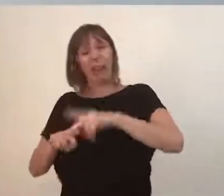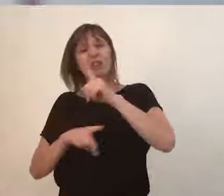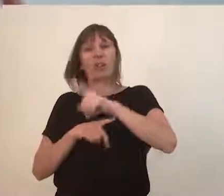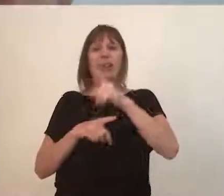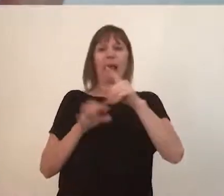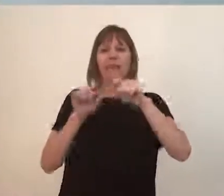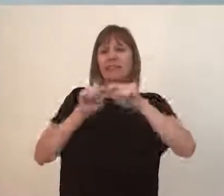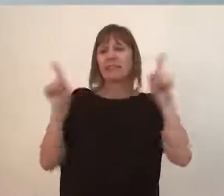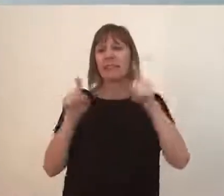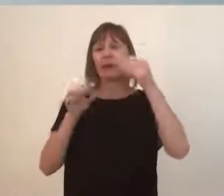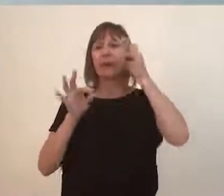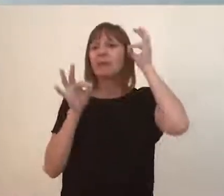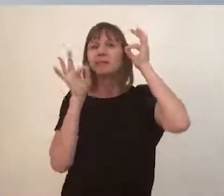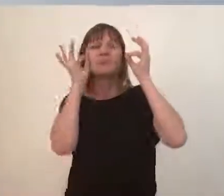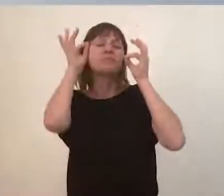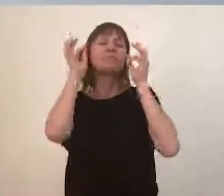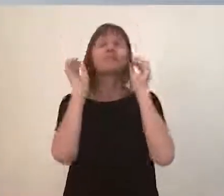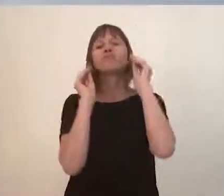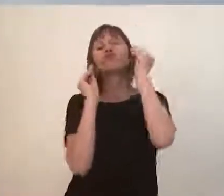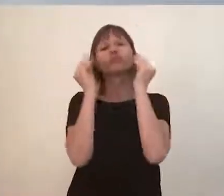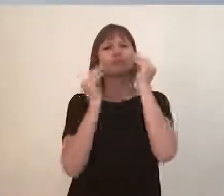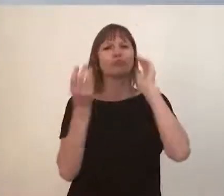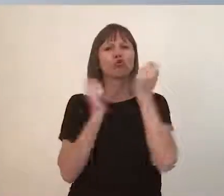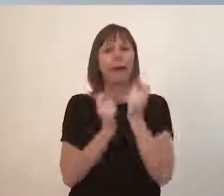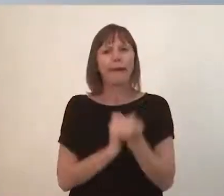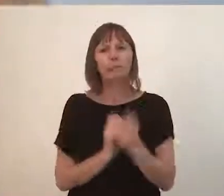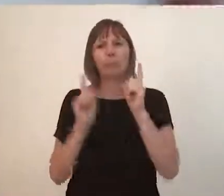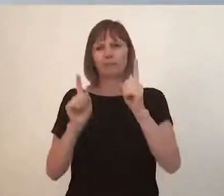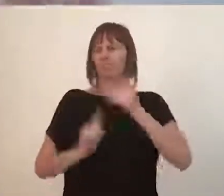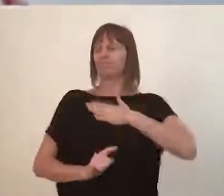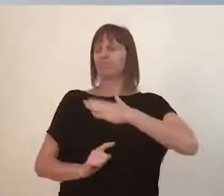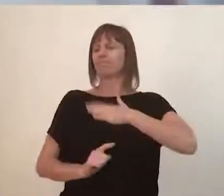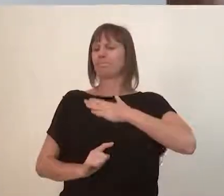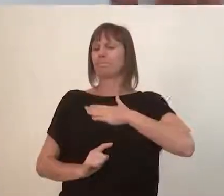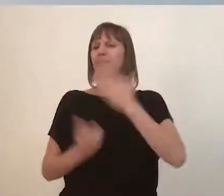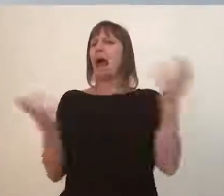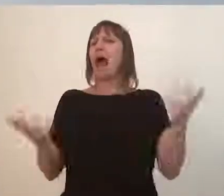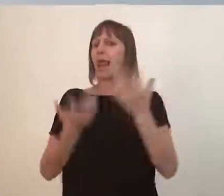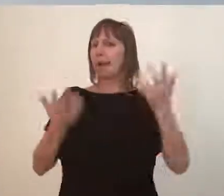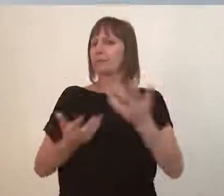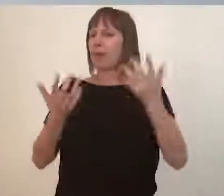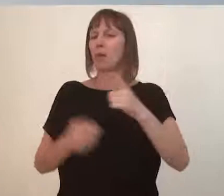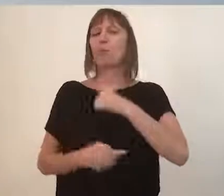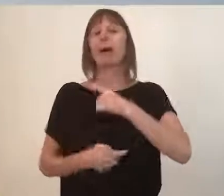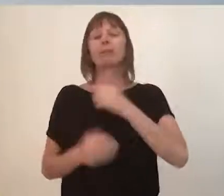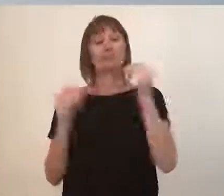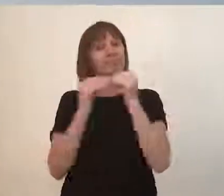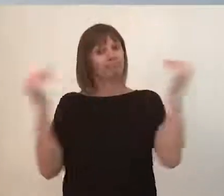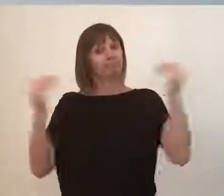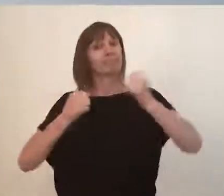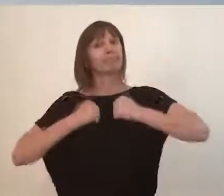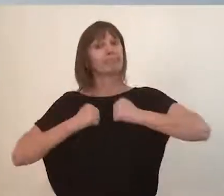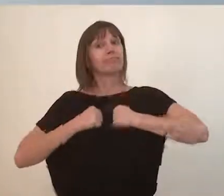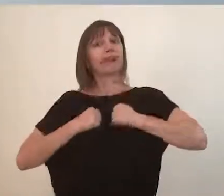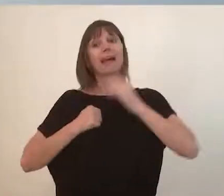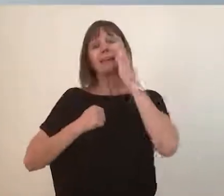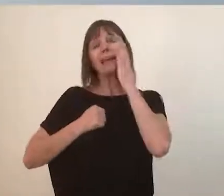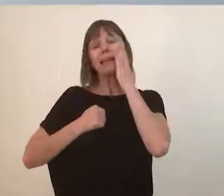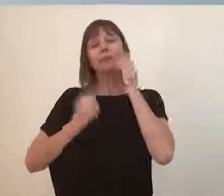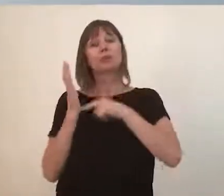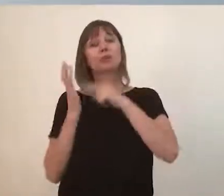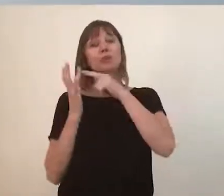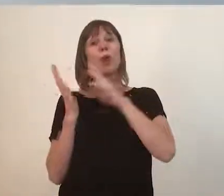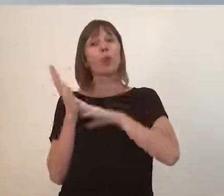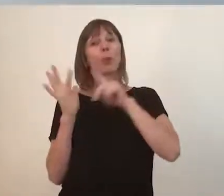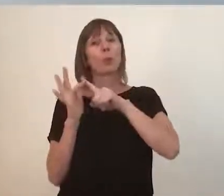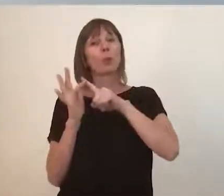routine is you put your foundation on, then you use these sticks, you know, contour, highlight your face, but I actually like to just use the highlighter because